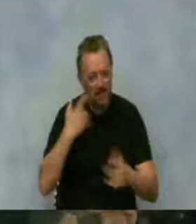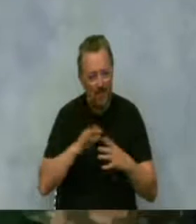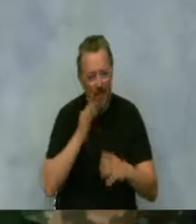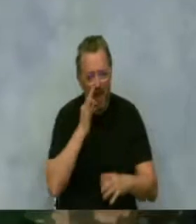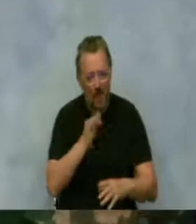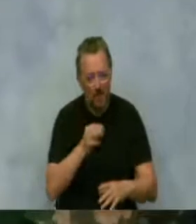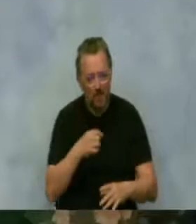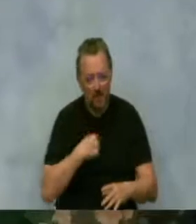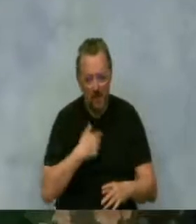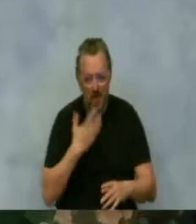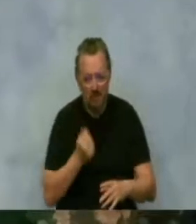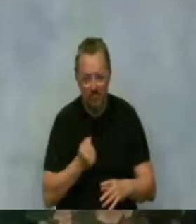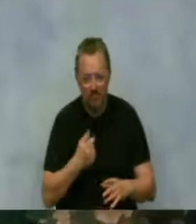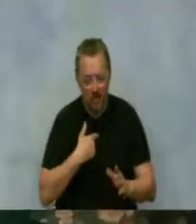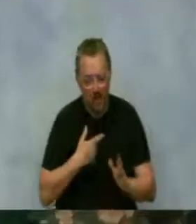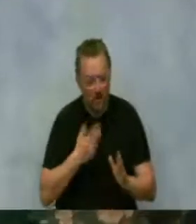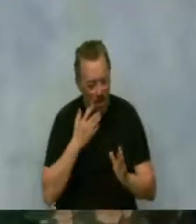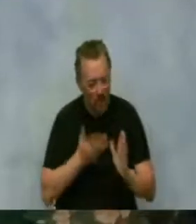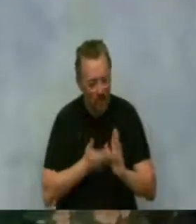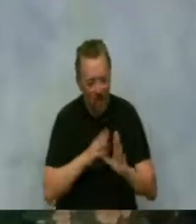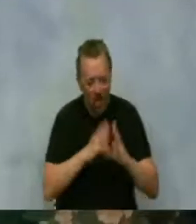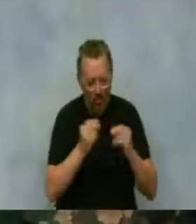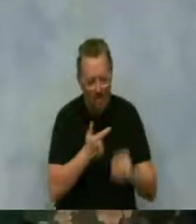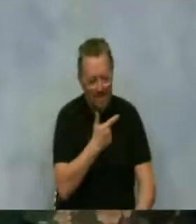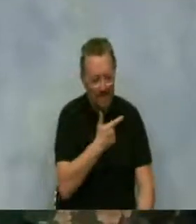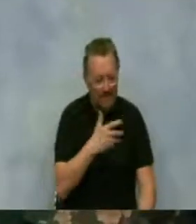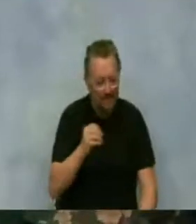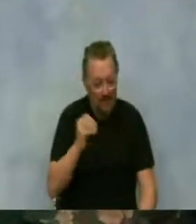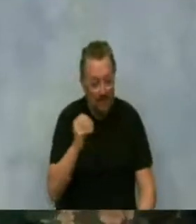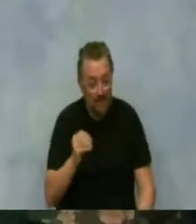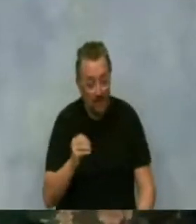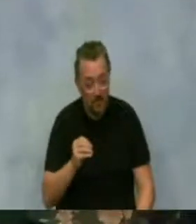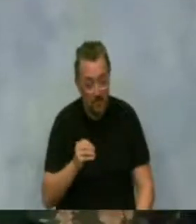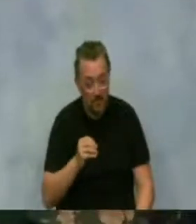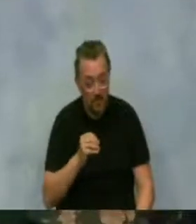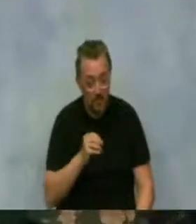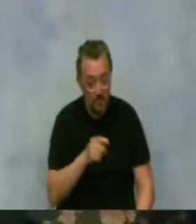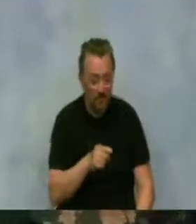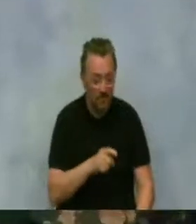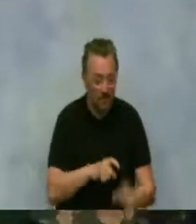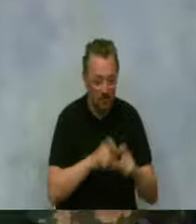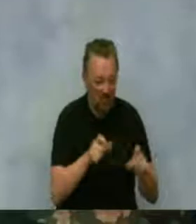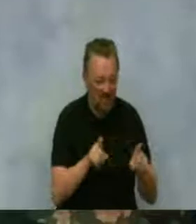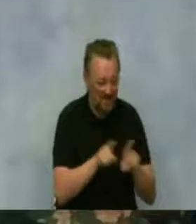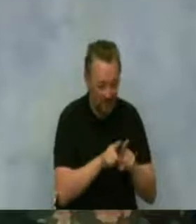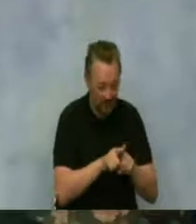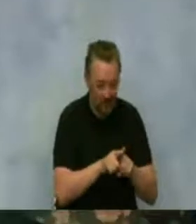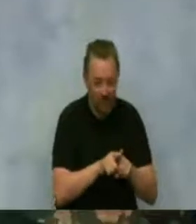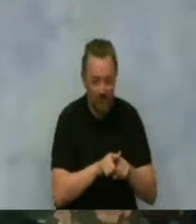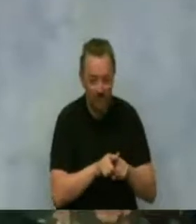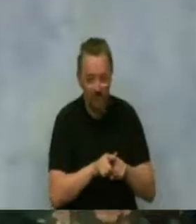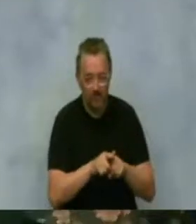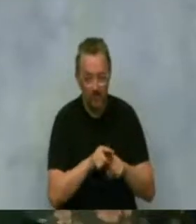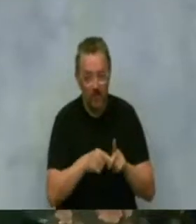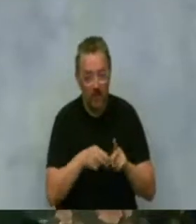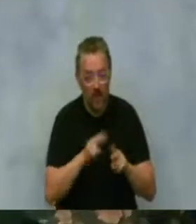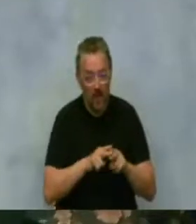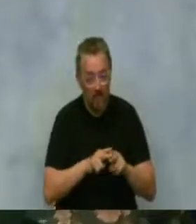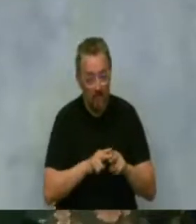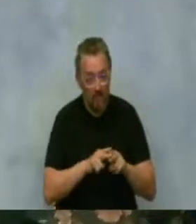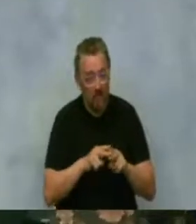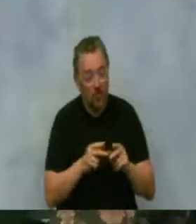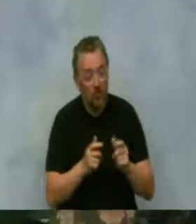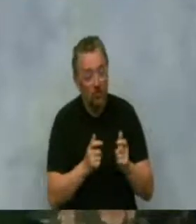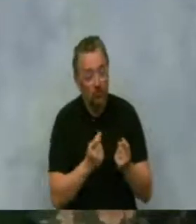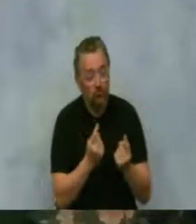had updated about 70% of our stock. That's probably still about the same. I know stock's an issue,